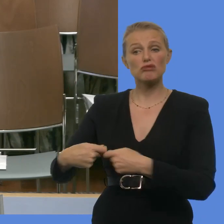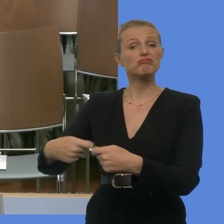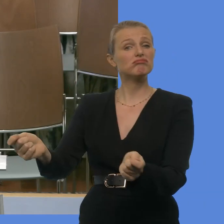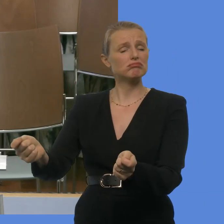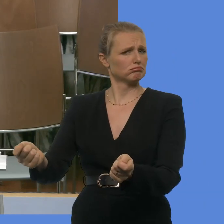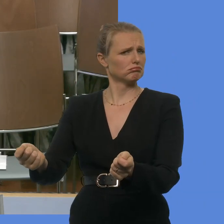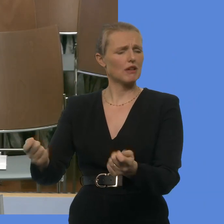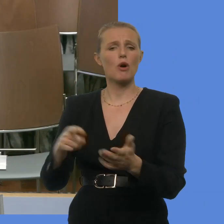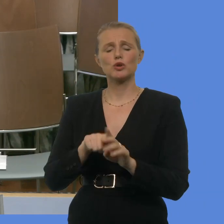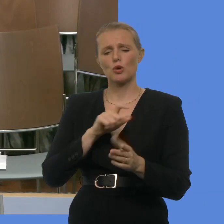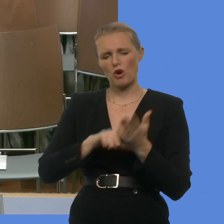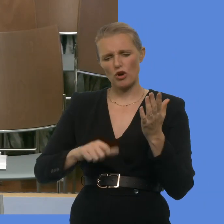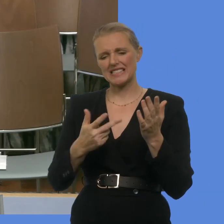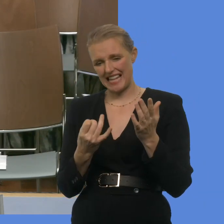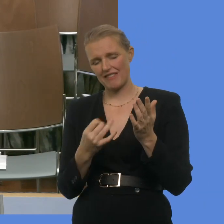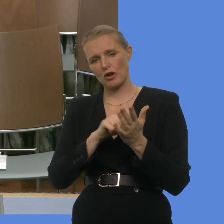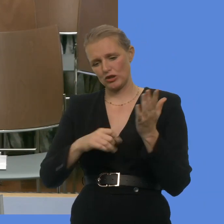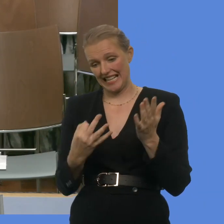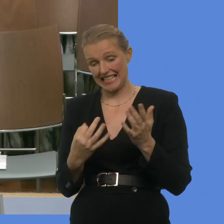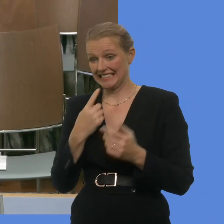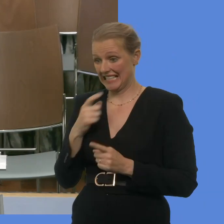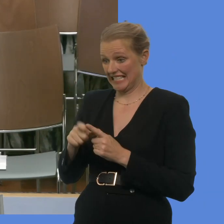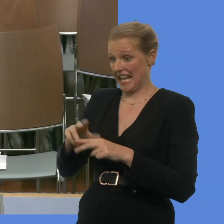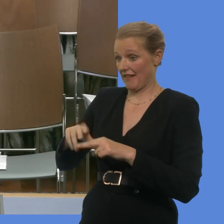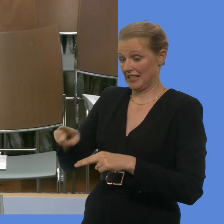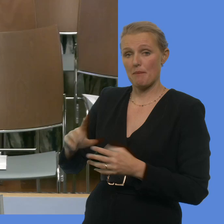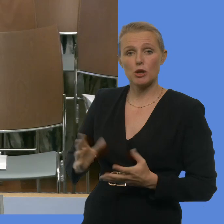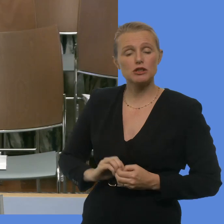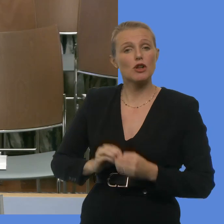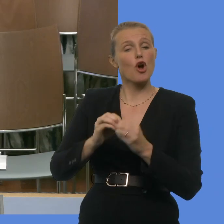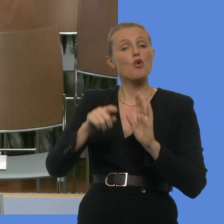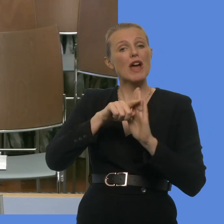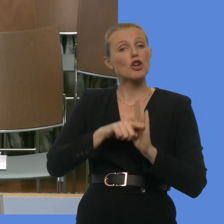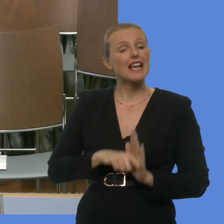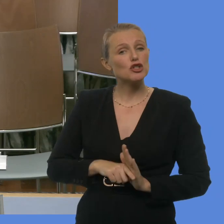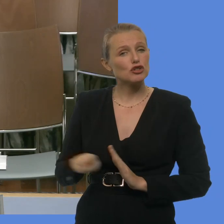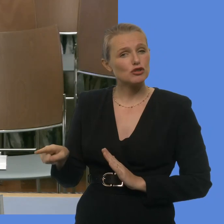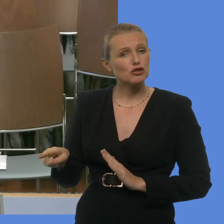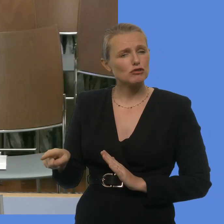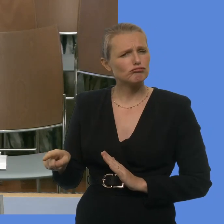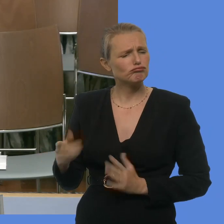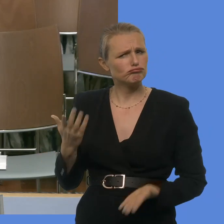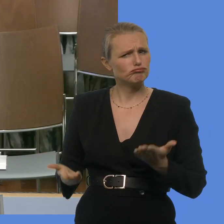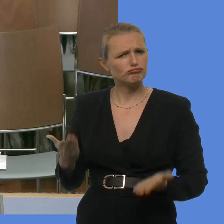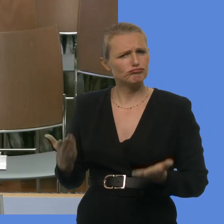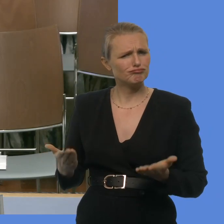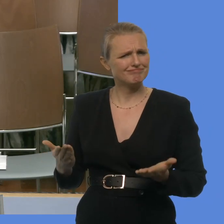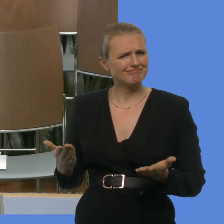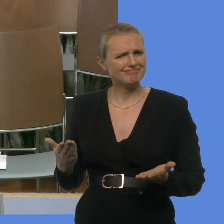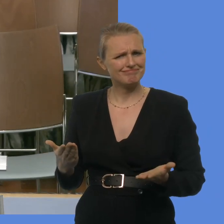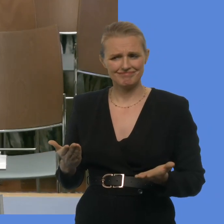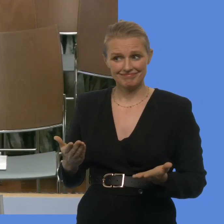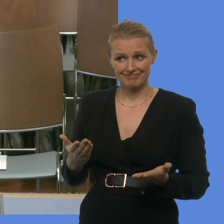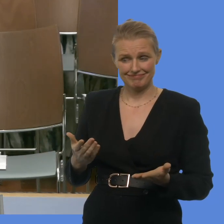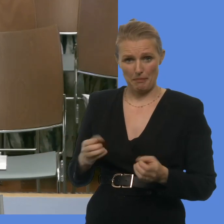the procedures for DFC to make regulations, and members may wish to consider how this may limit scrutiny both